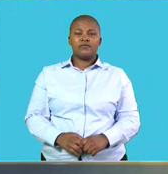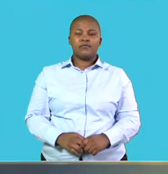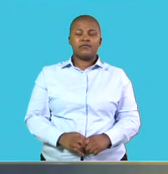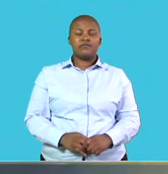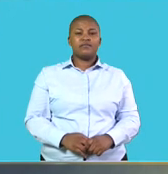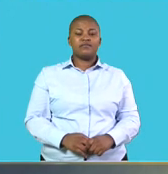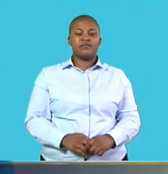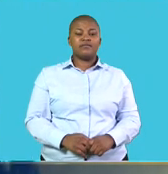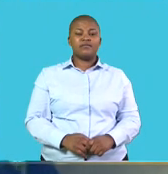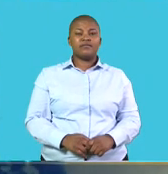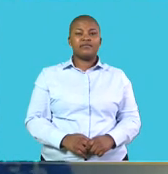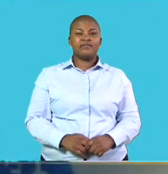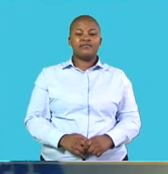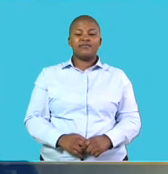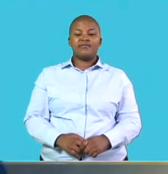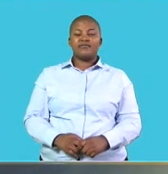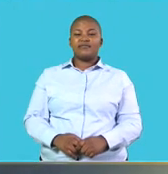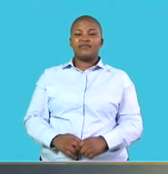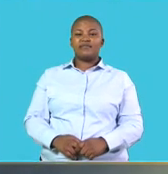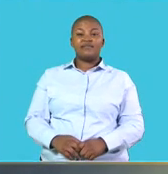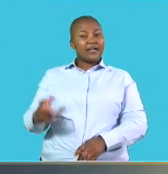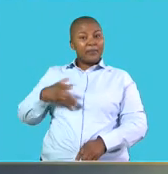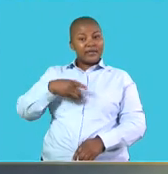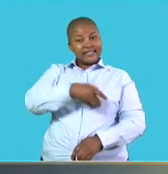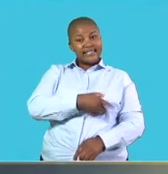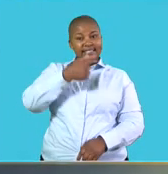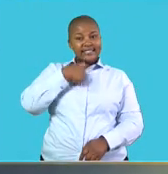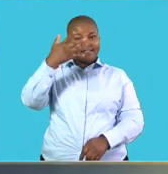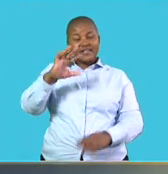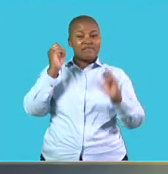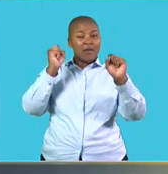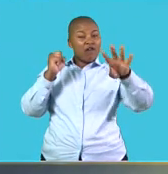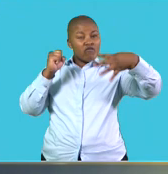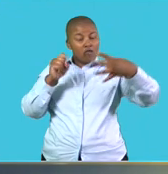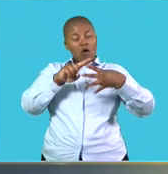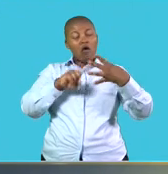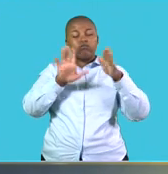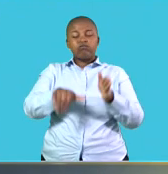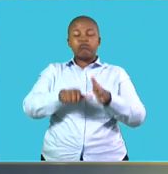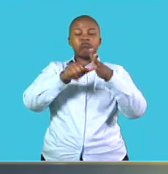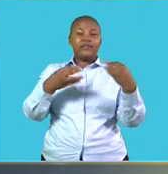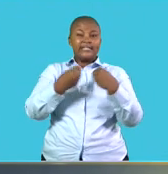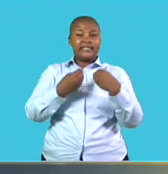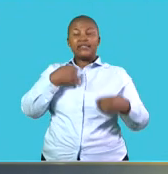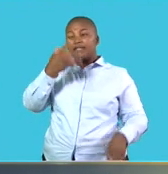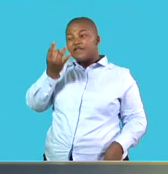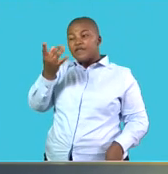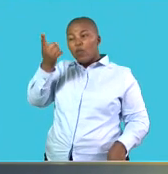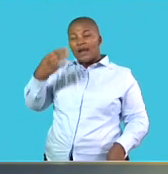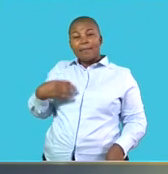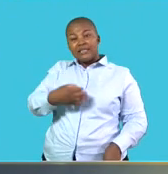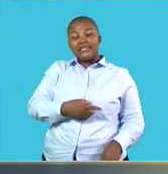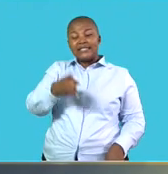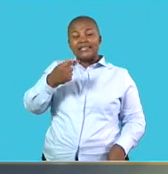MT2. Comrade President, we presented to you four crucial issues. The first one, we said, President, if we